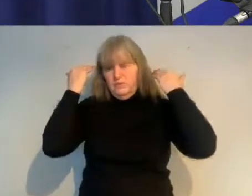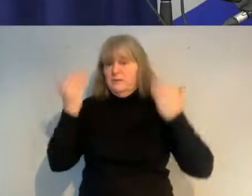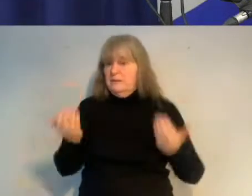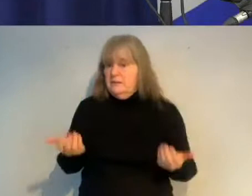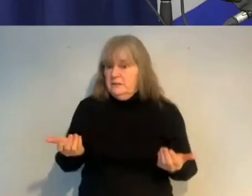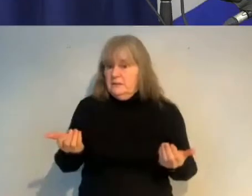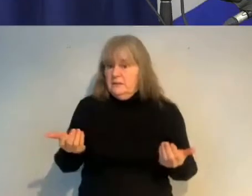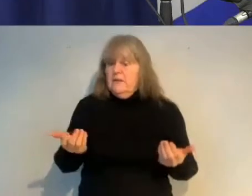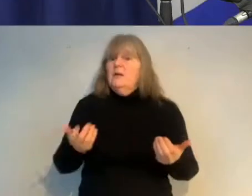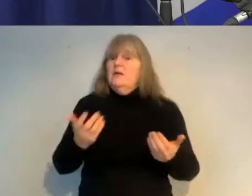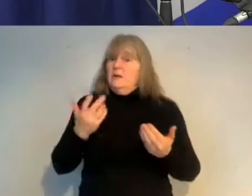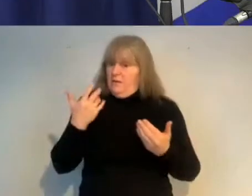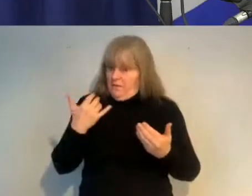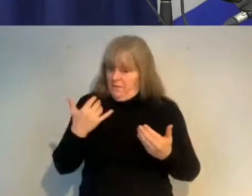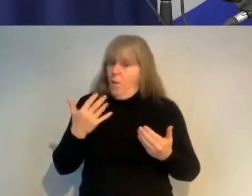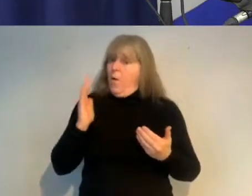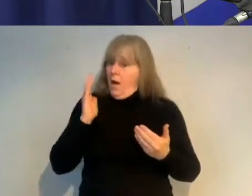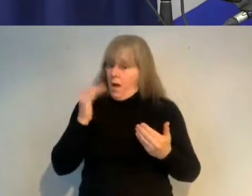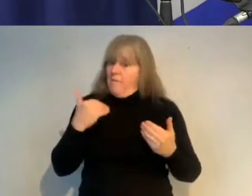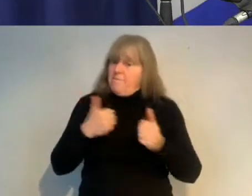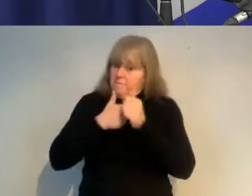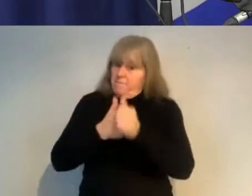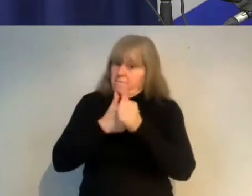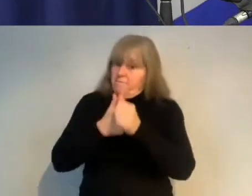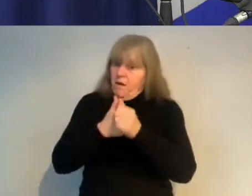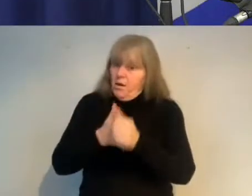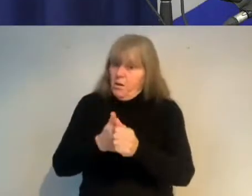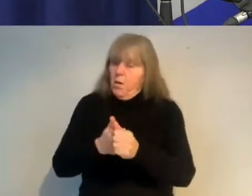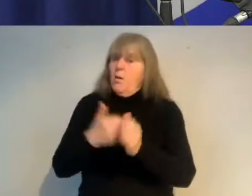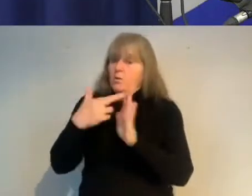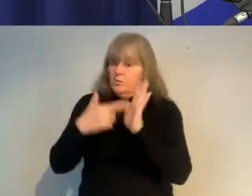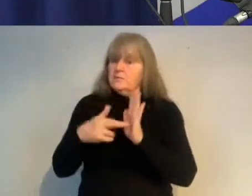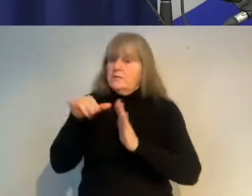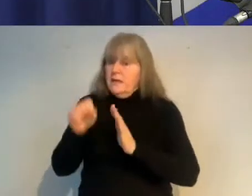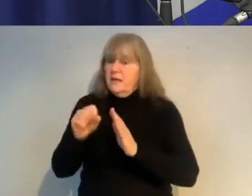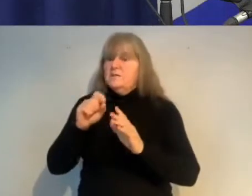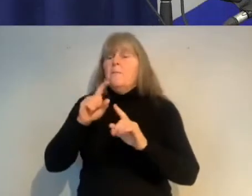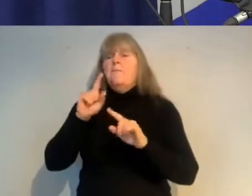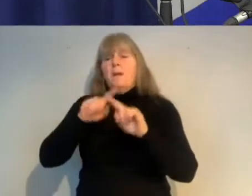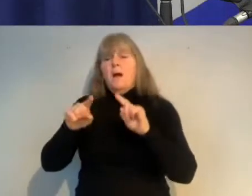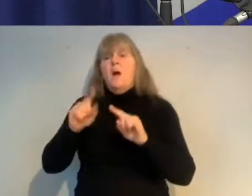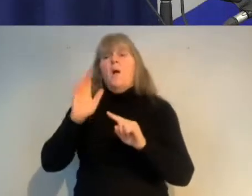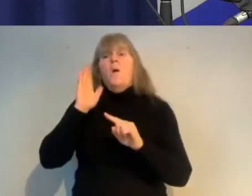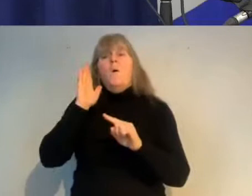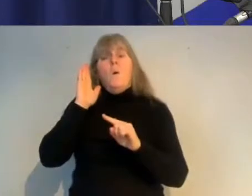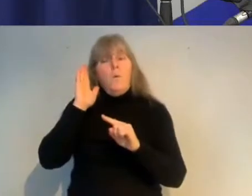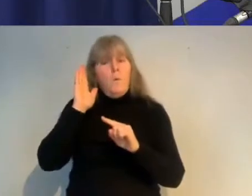will see a large number of people infected, but fewer than without.